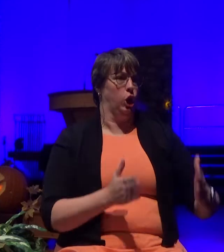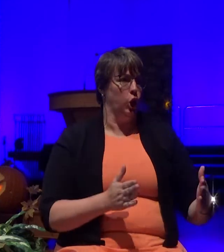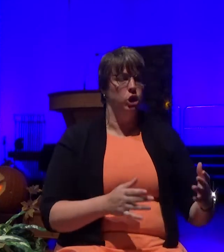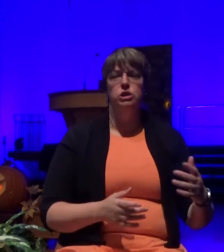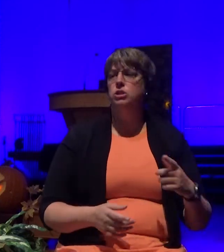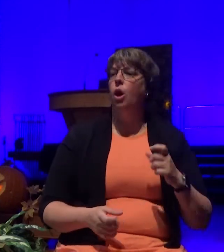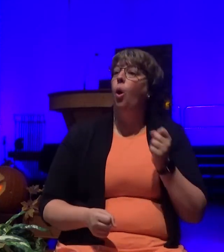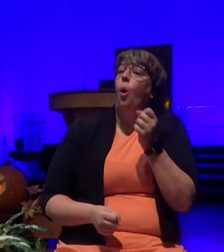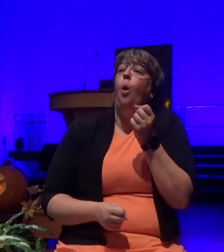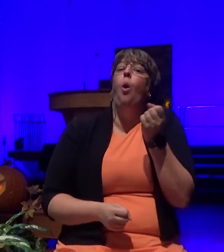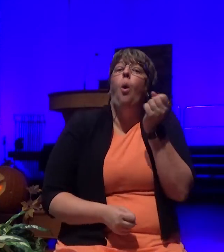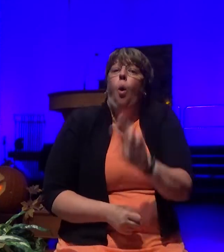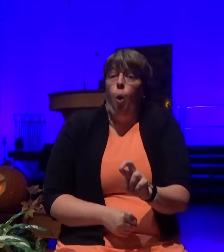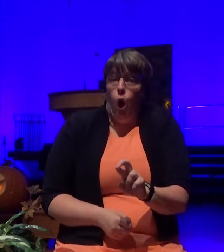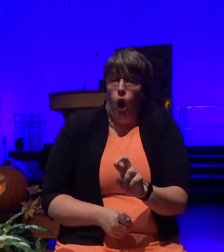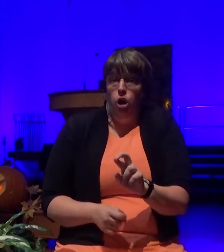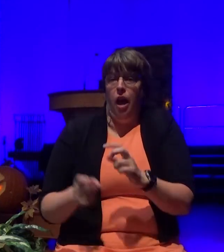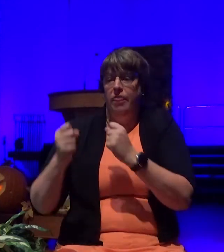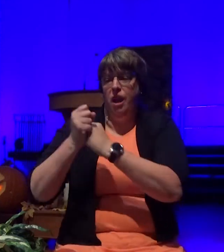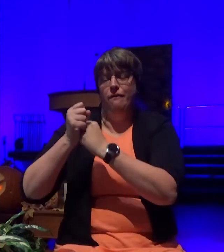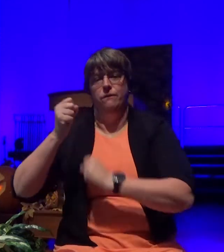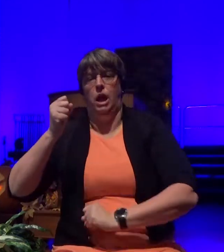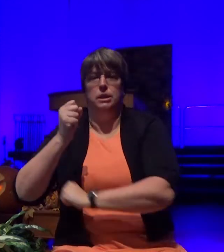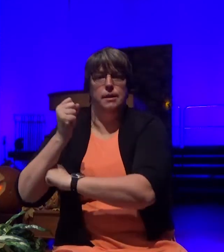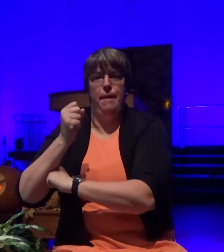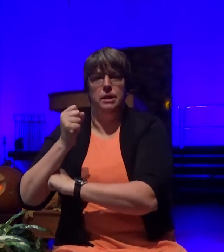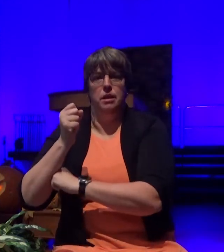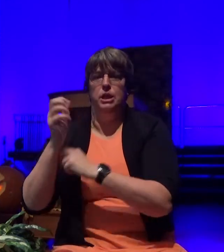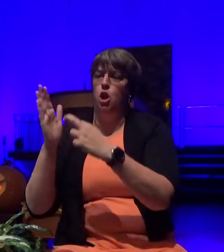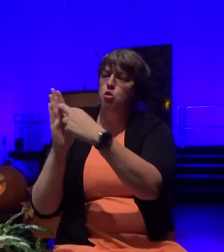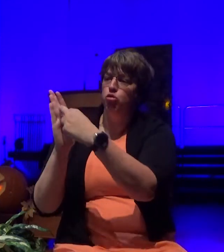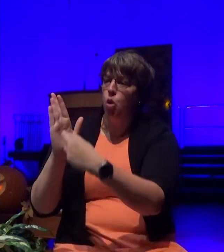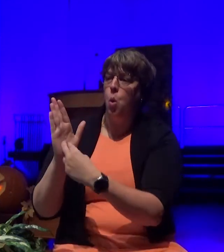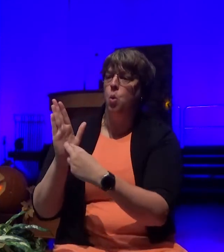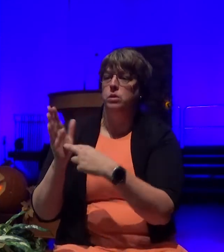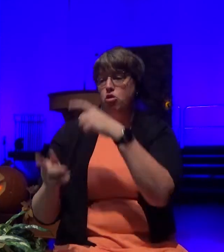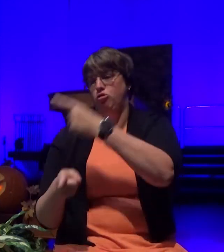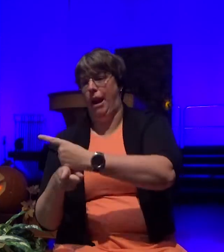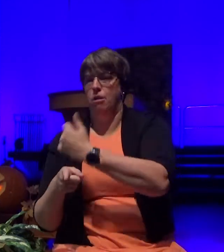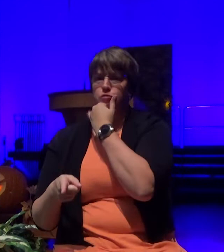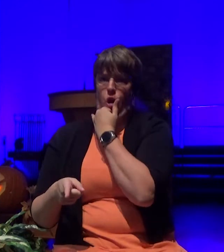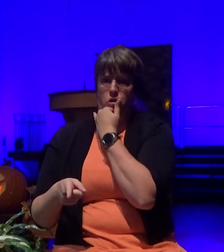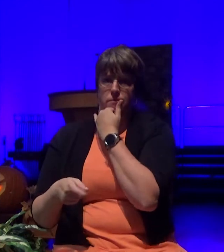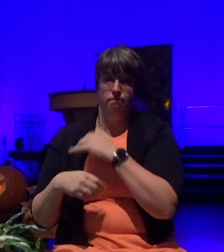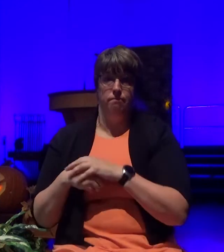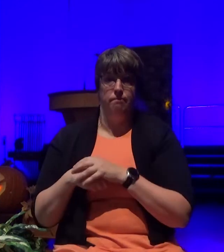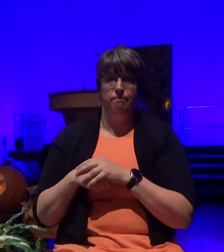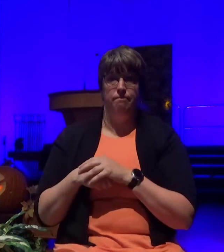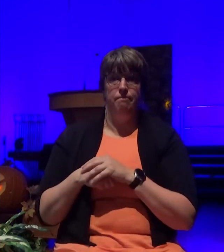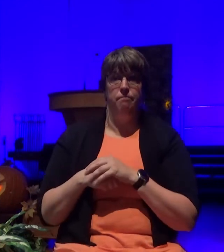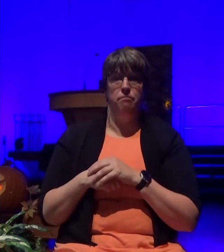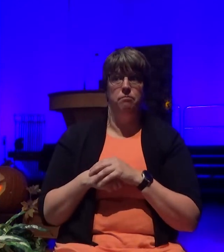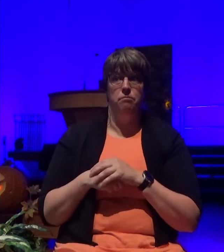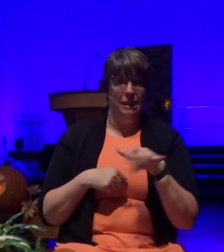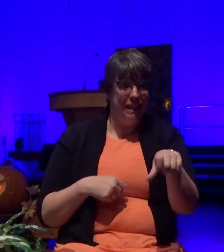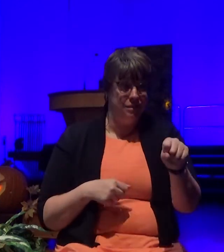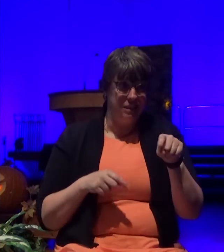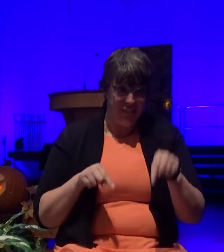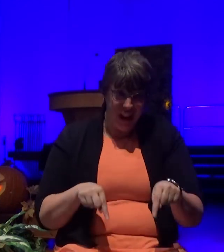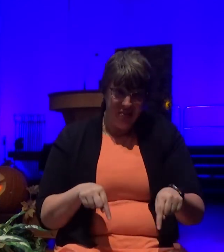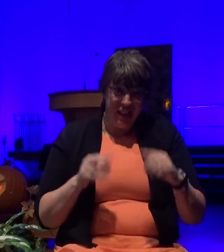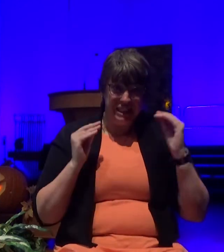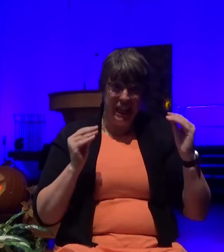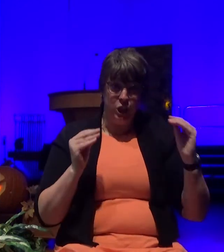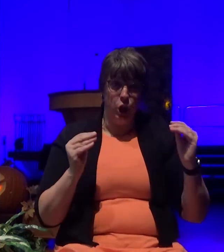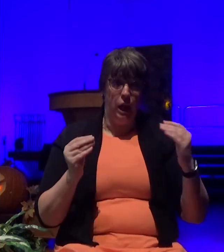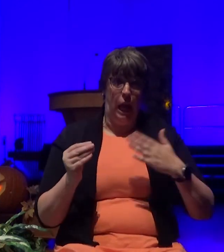letter of the law, the rules, what are we doing right, what are we doing wrong? Yeah, even in this teaching, I'm happy to